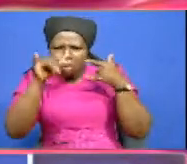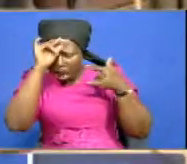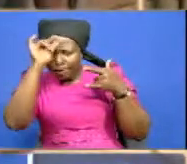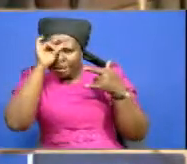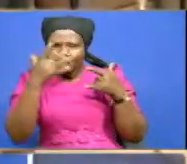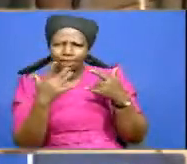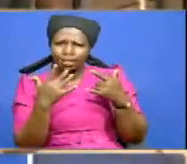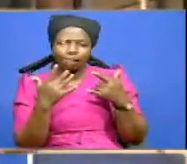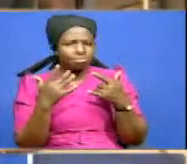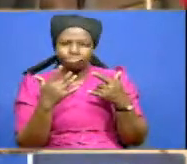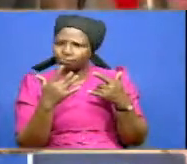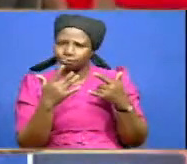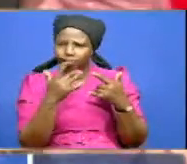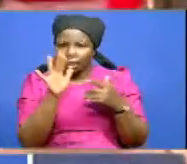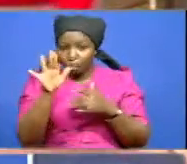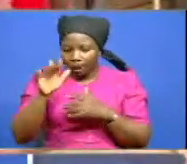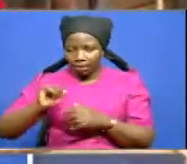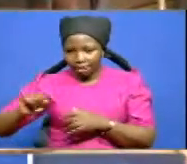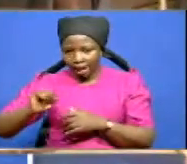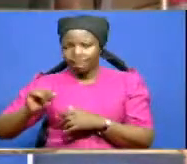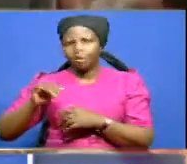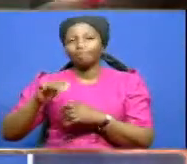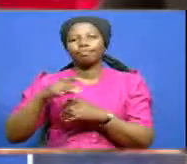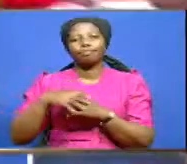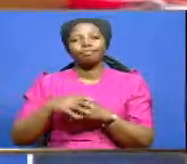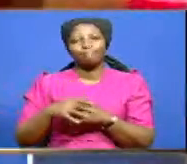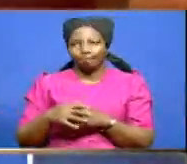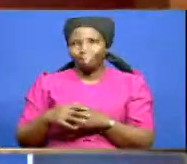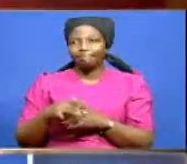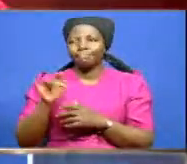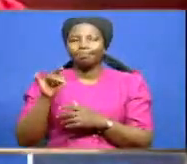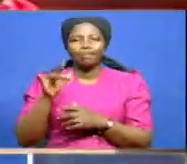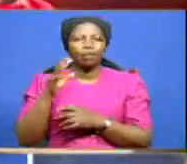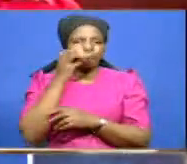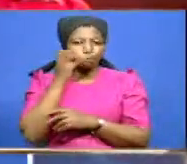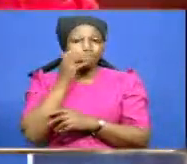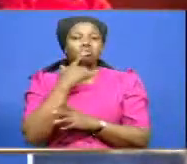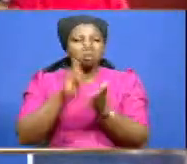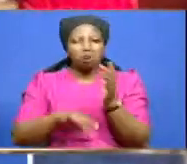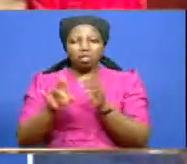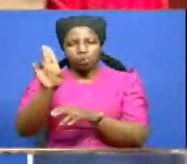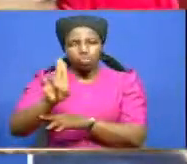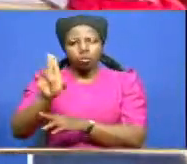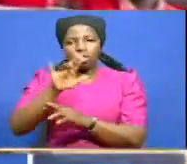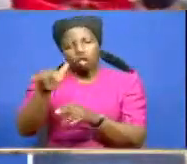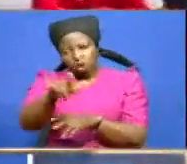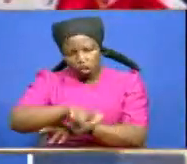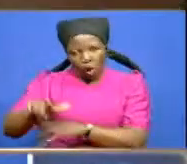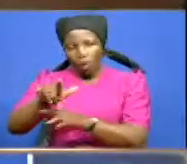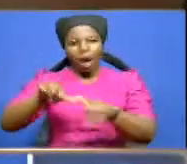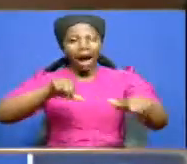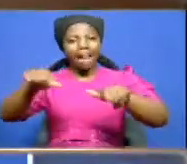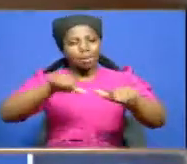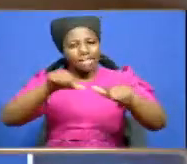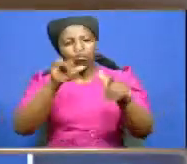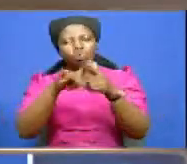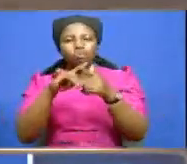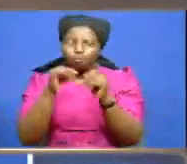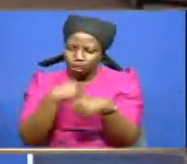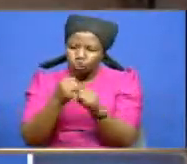ask. On his part, Fred Matiang'i has said that he will use the local administration to whip all the students back to school.